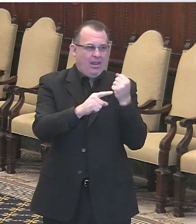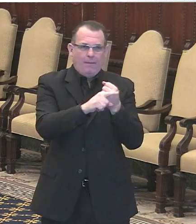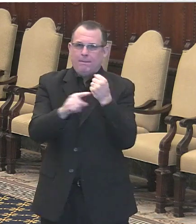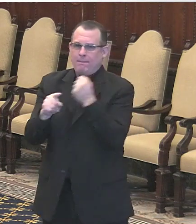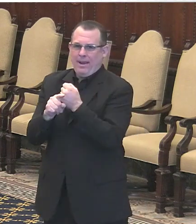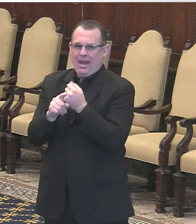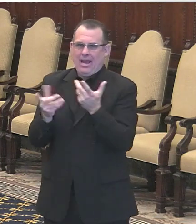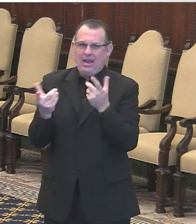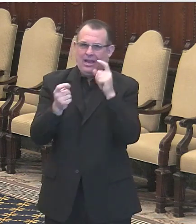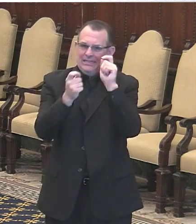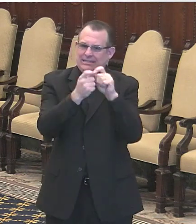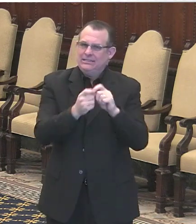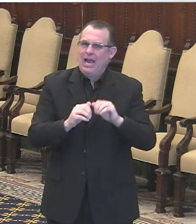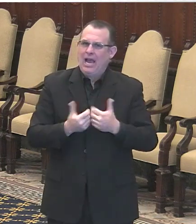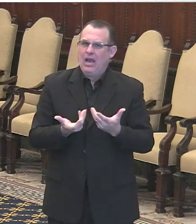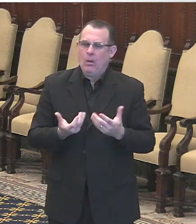departments?